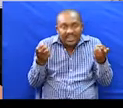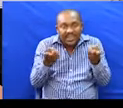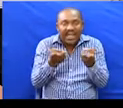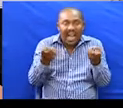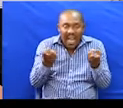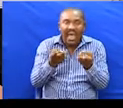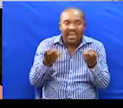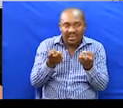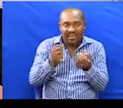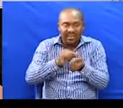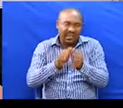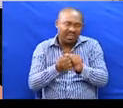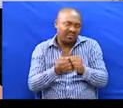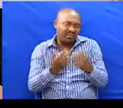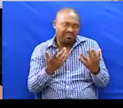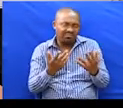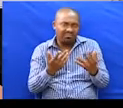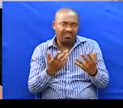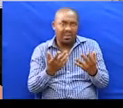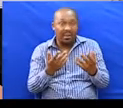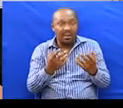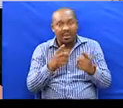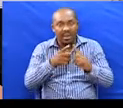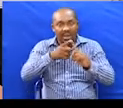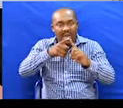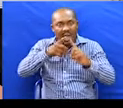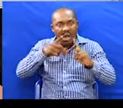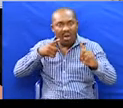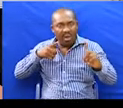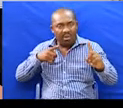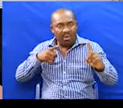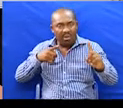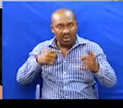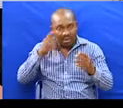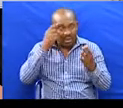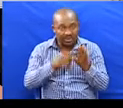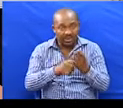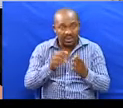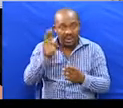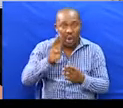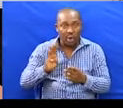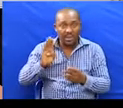Thread-like, something material like threads, they are elongated materials, biological materials which